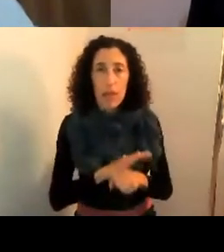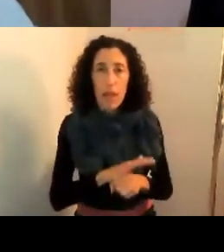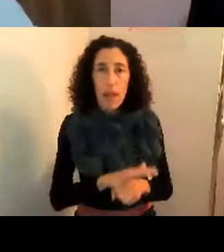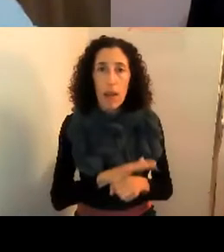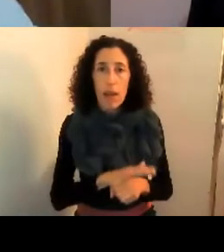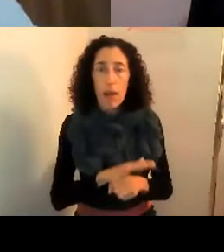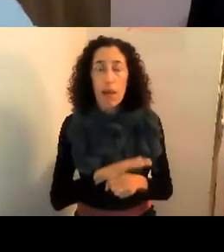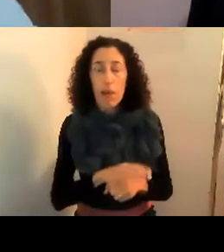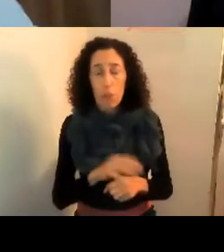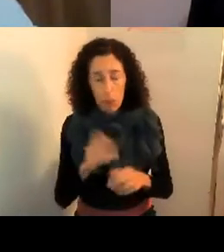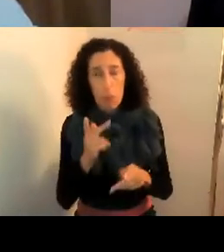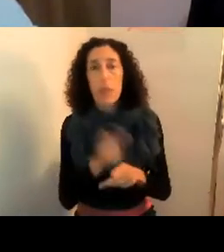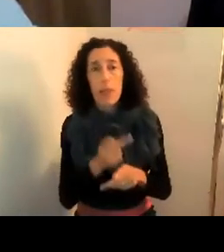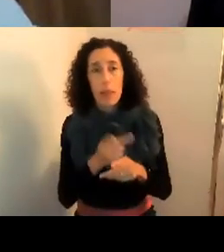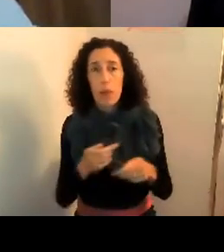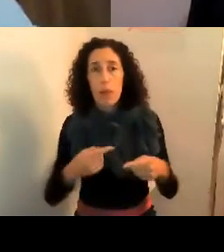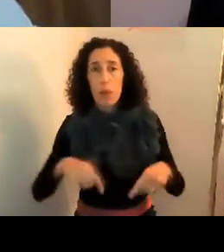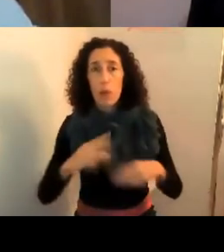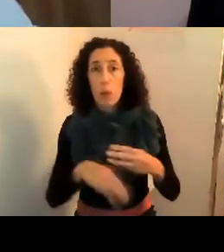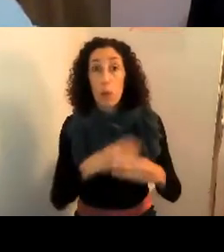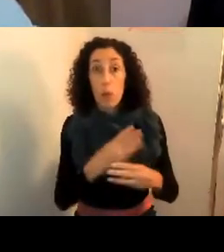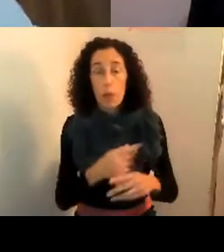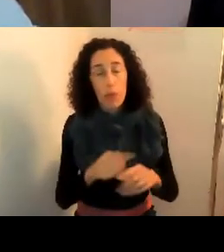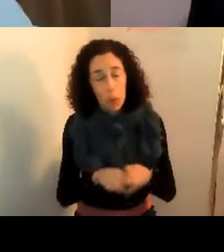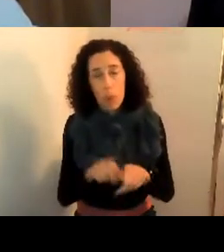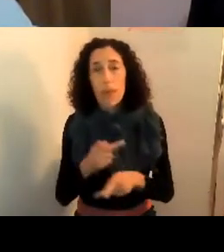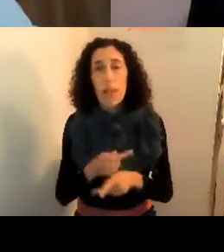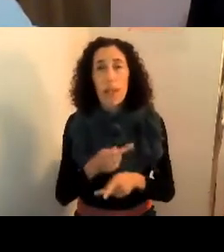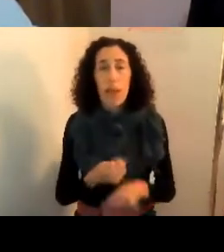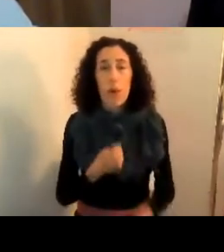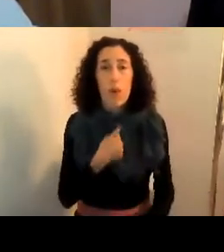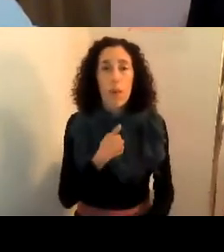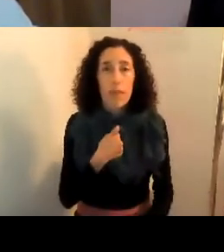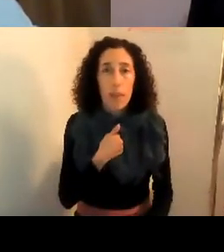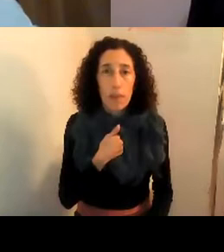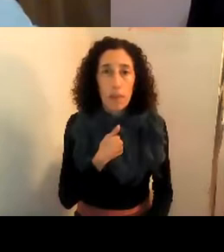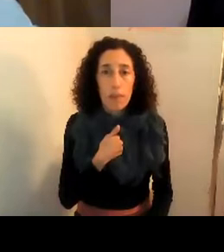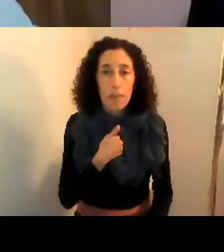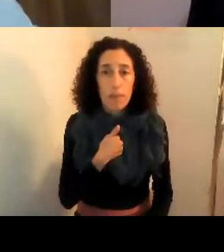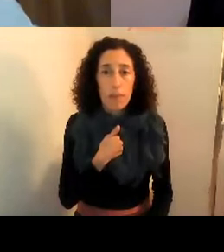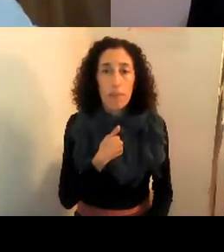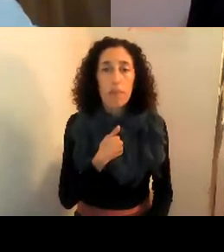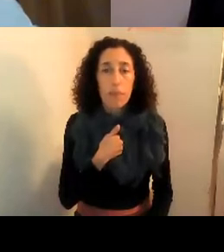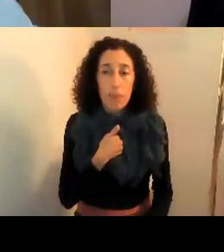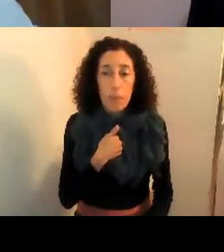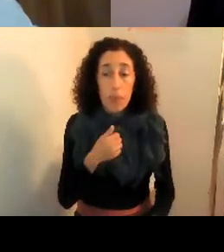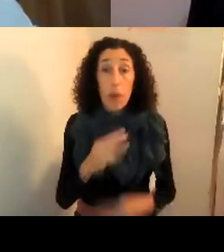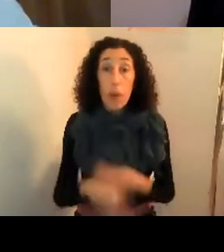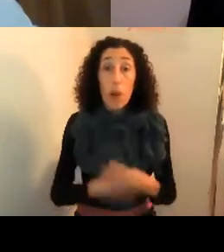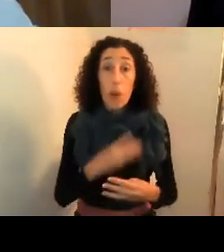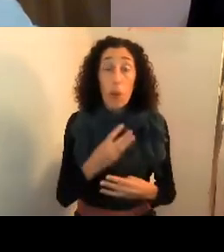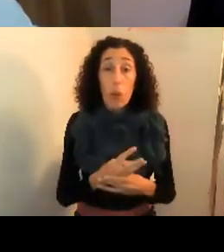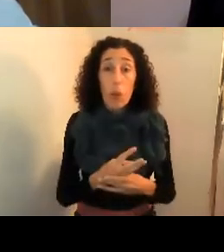ourselves. Also with this world that we live in, especially in the arts, which is